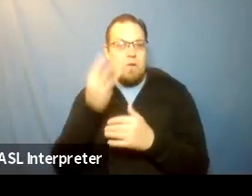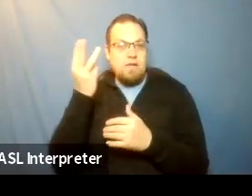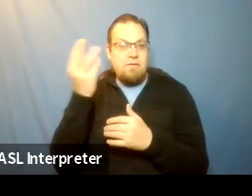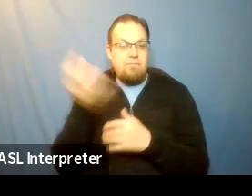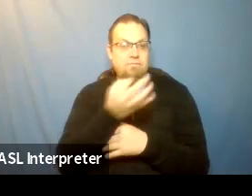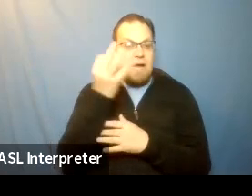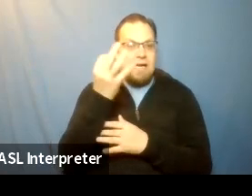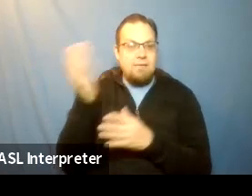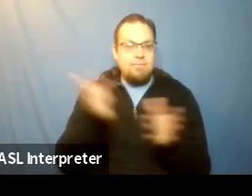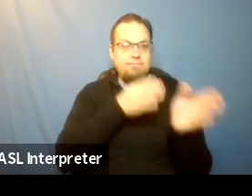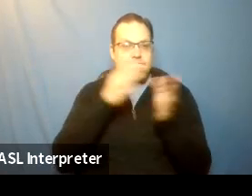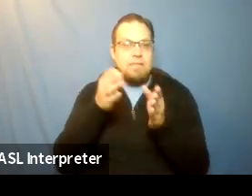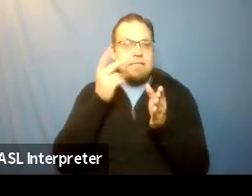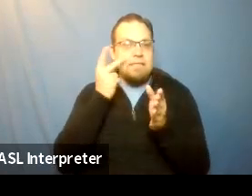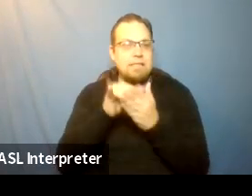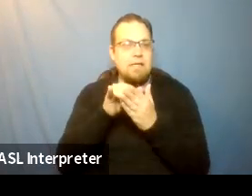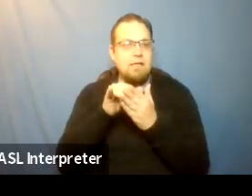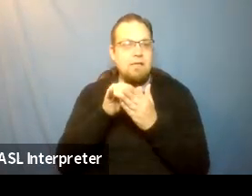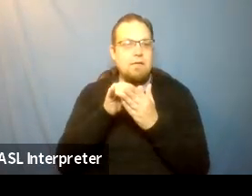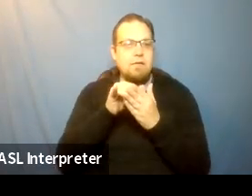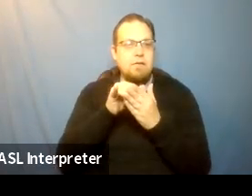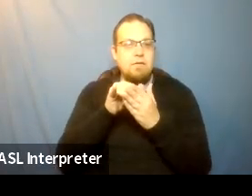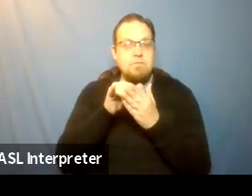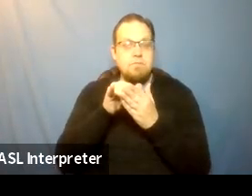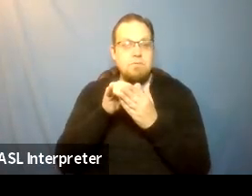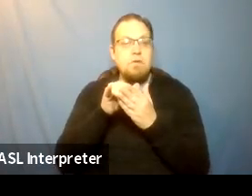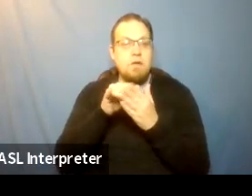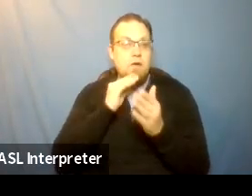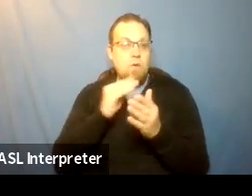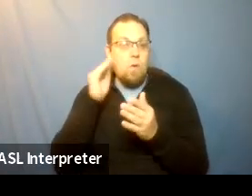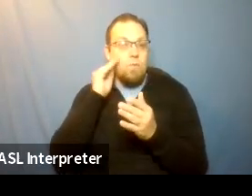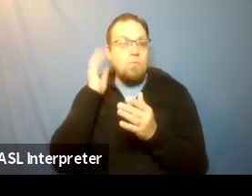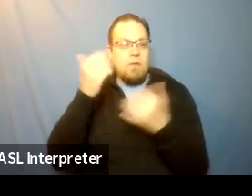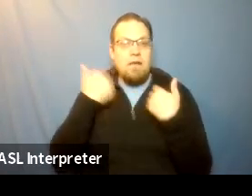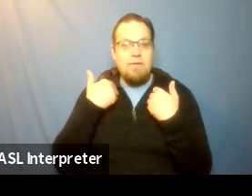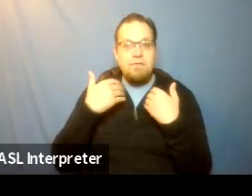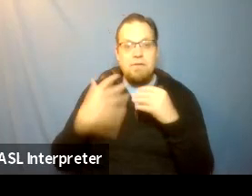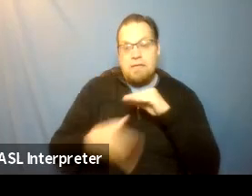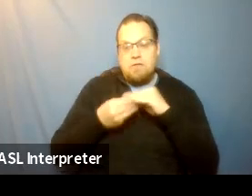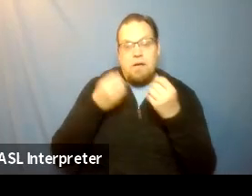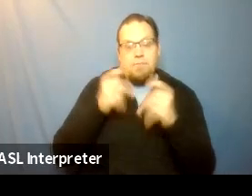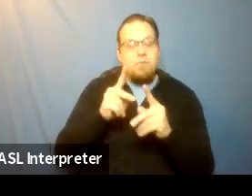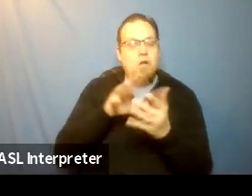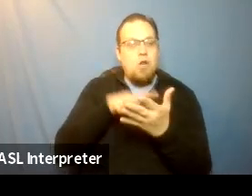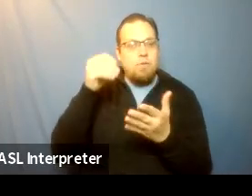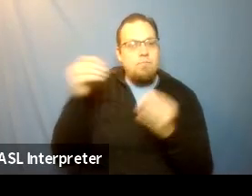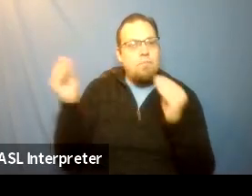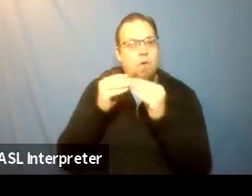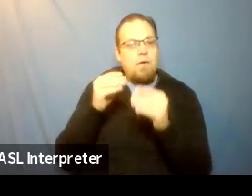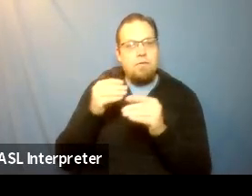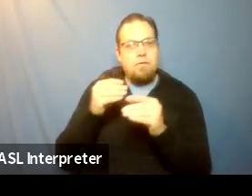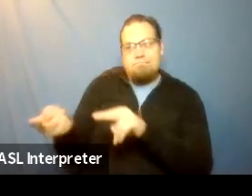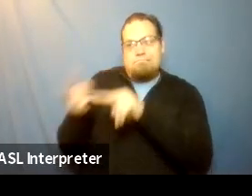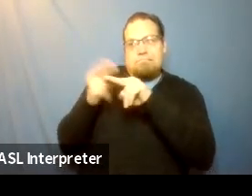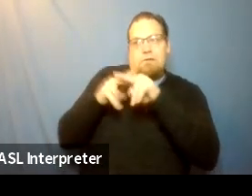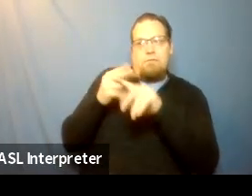over from each day where you will have additional opportunities to learn from what you learned the previous day. And